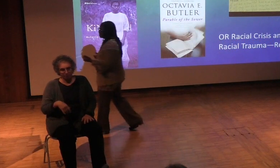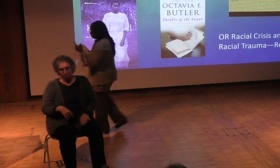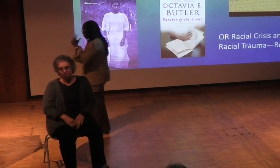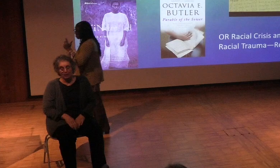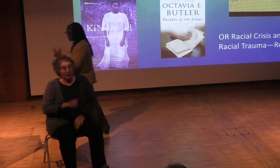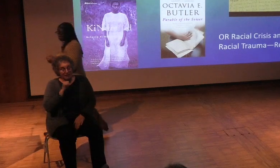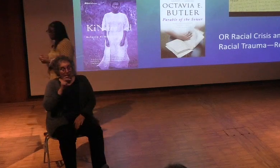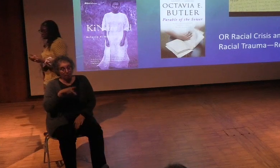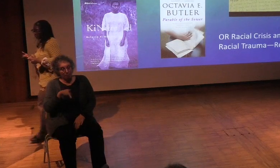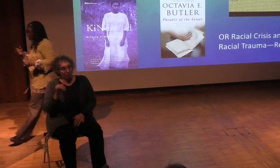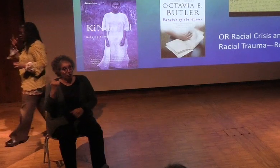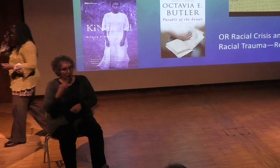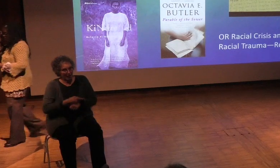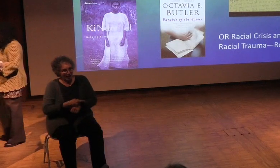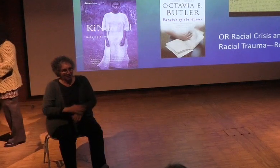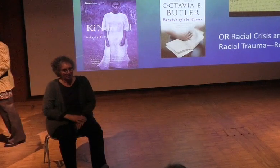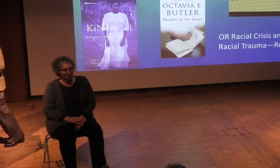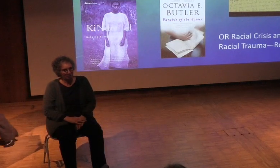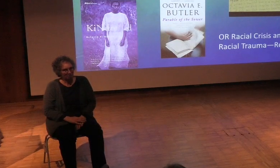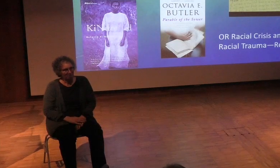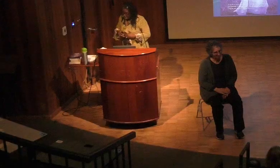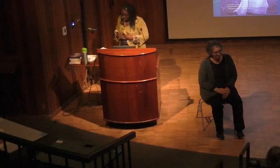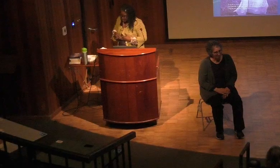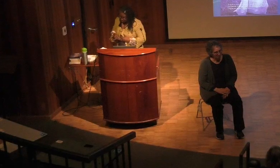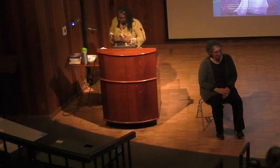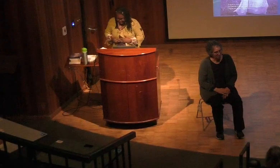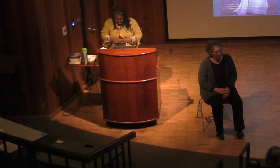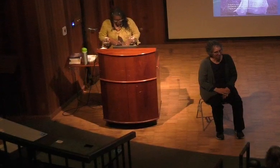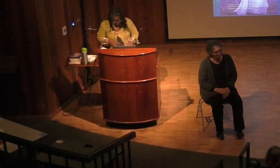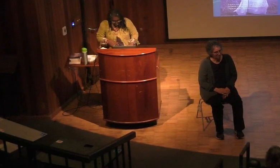today, but just so you know, right?